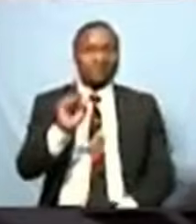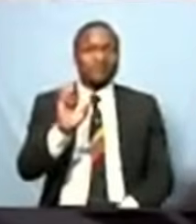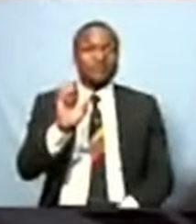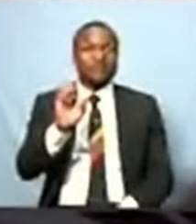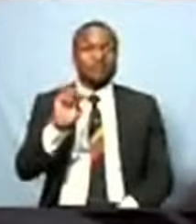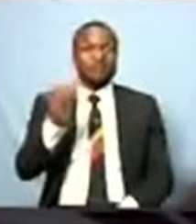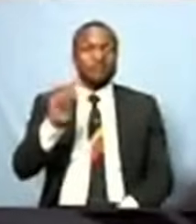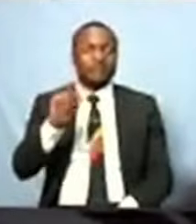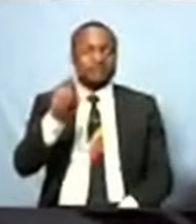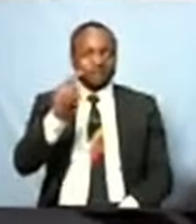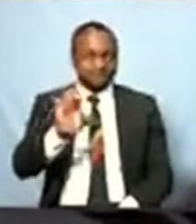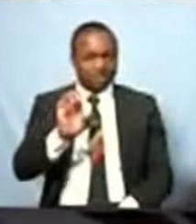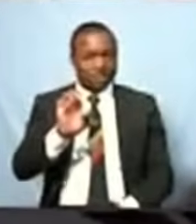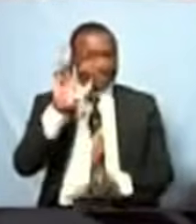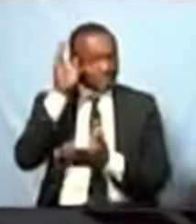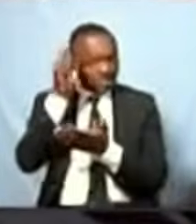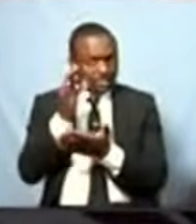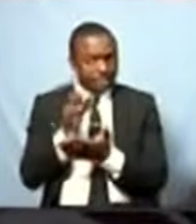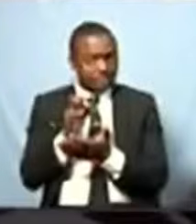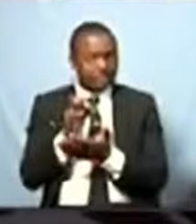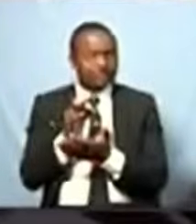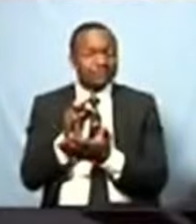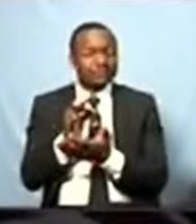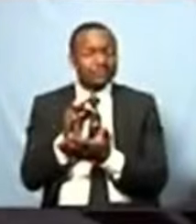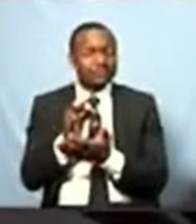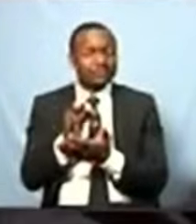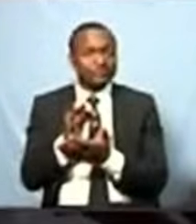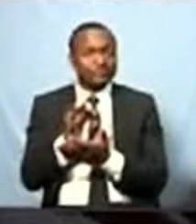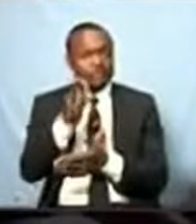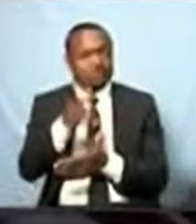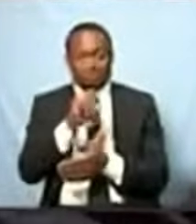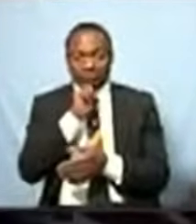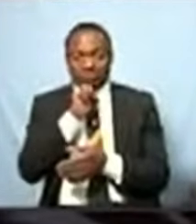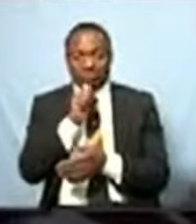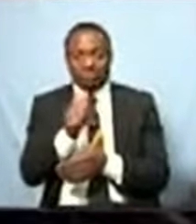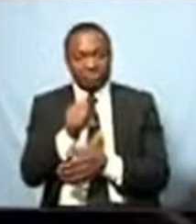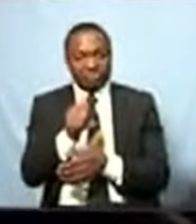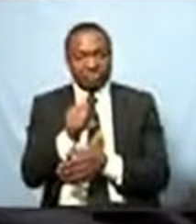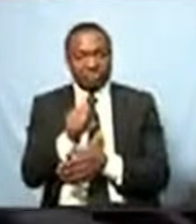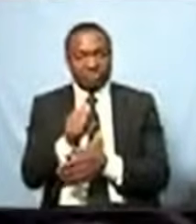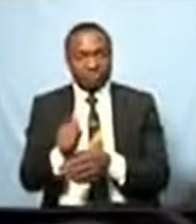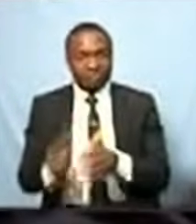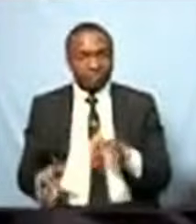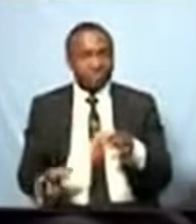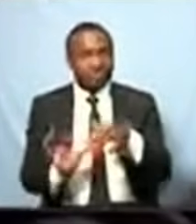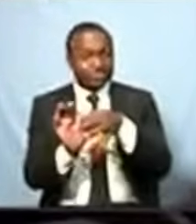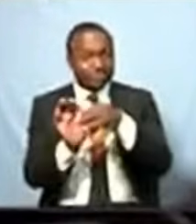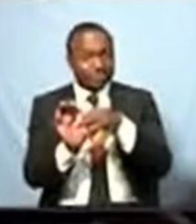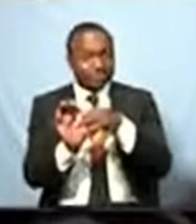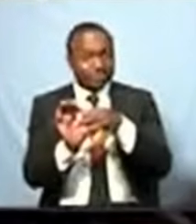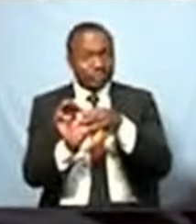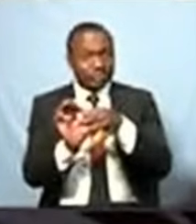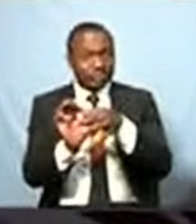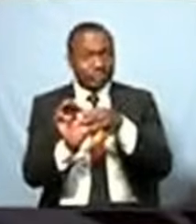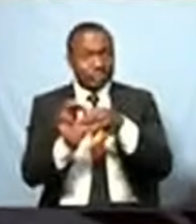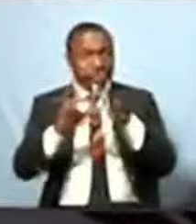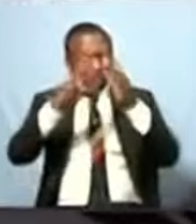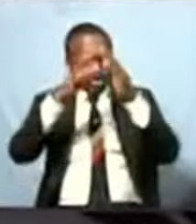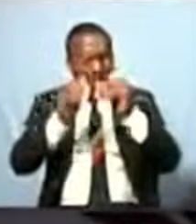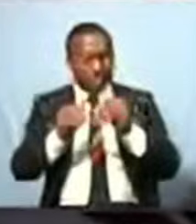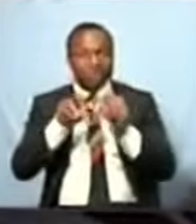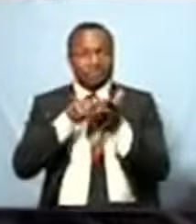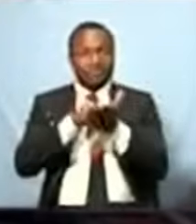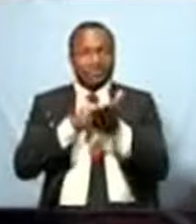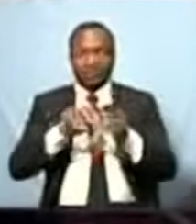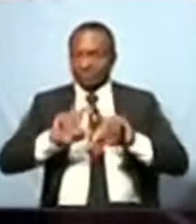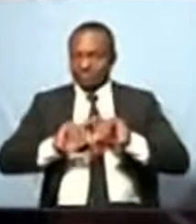Congress, the secretaries, there do not belong to Congress or the Senate. No, to the House of Representatives or Senate. No, there is a